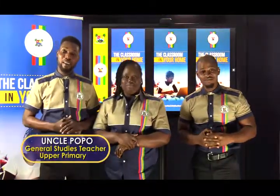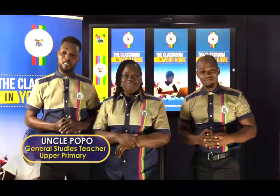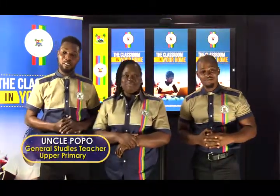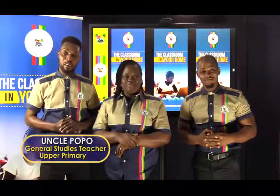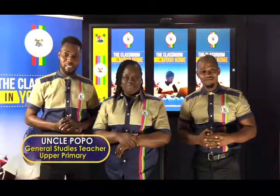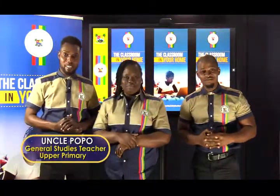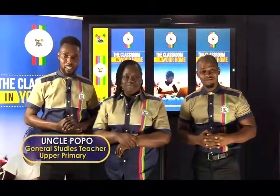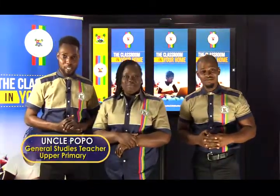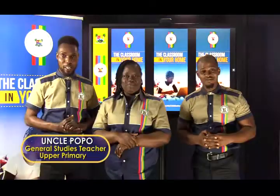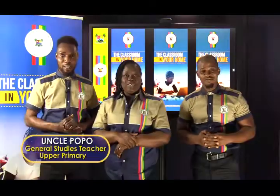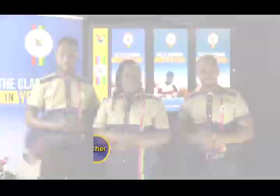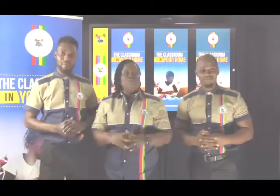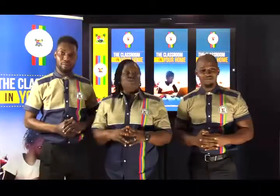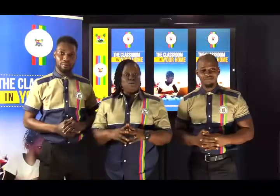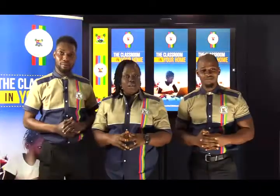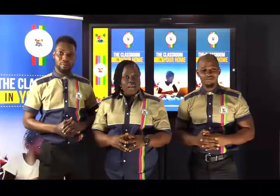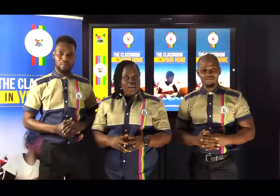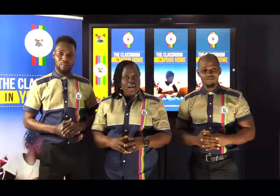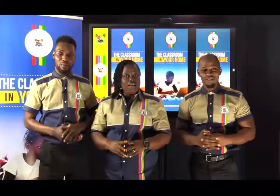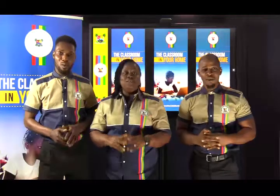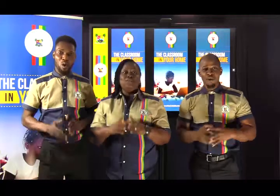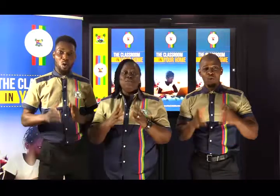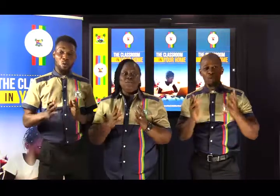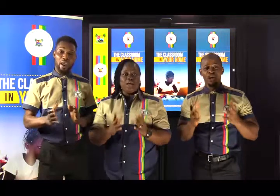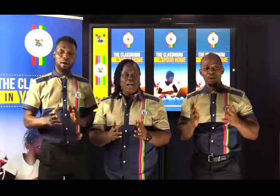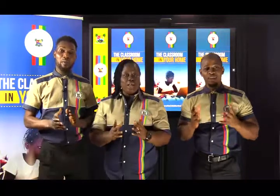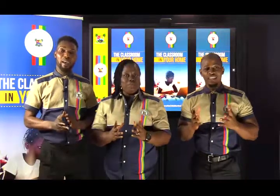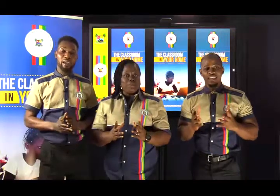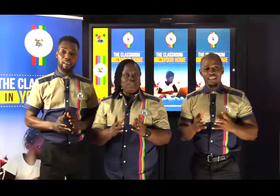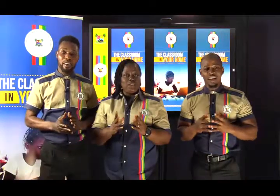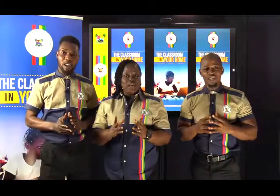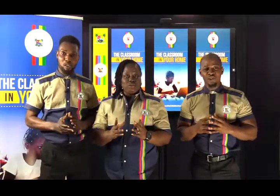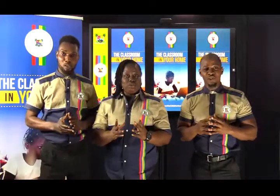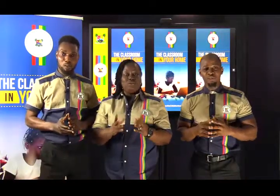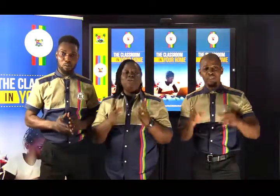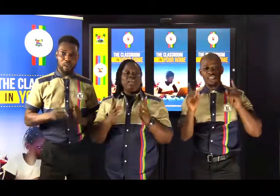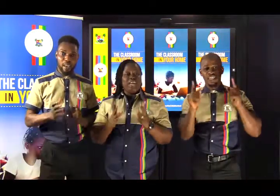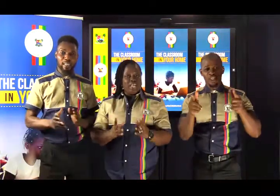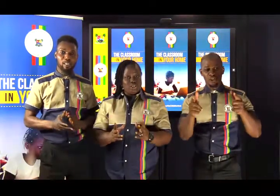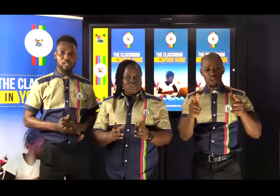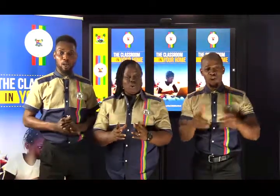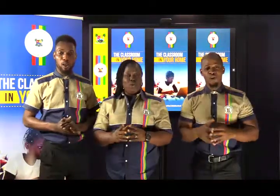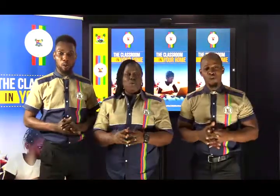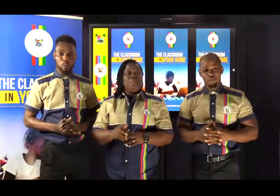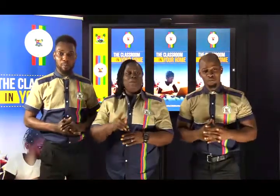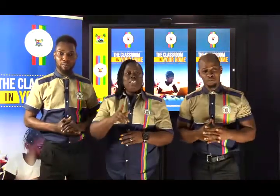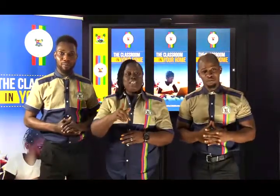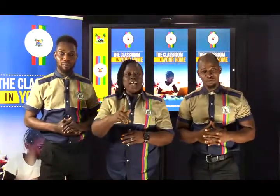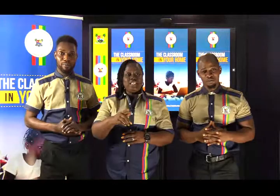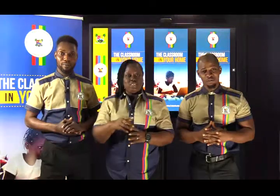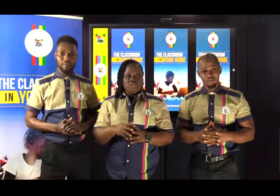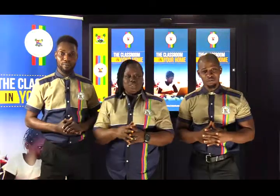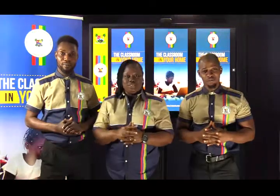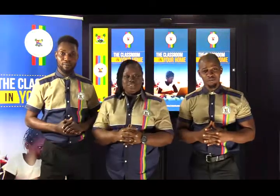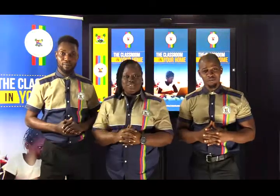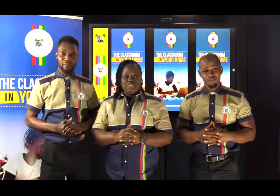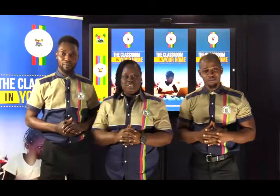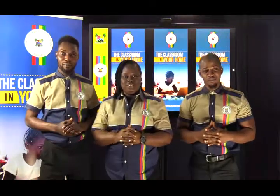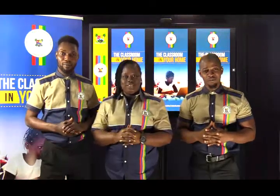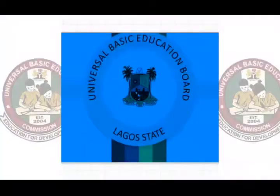your general studies teacher. Together, we are bringing the classroom into your home. Please stay